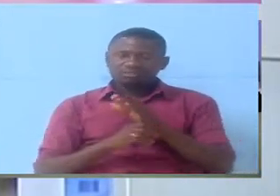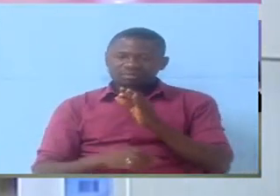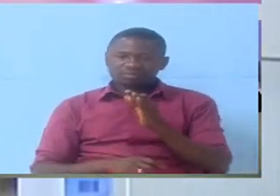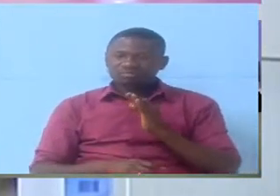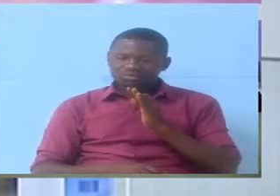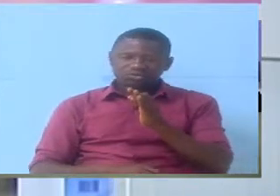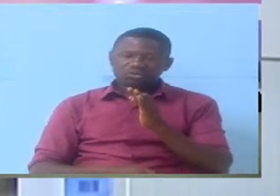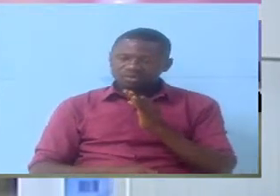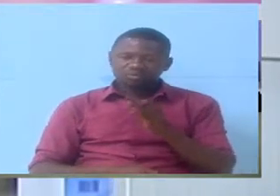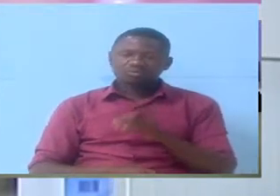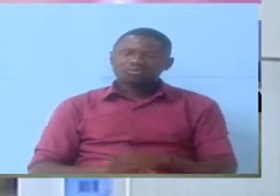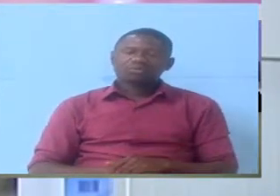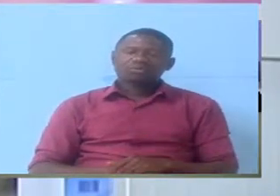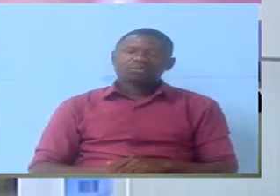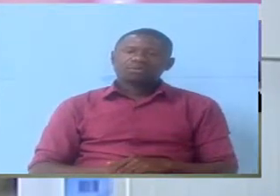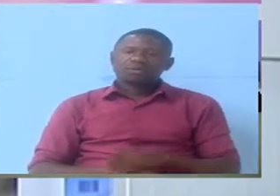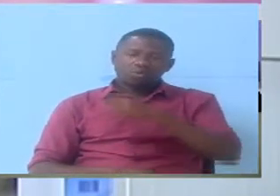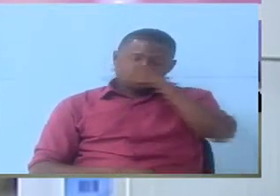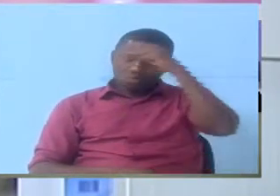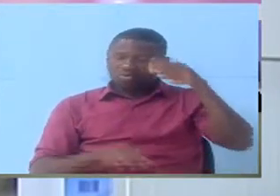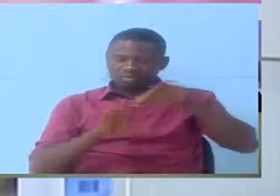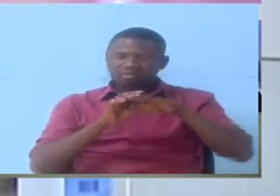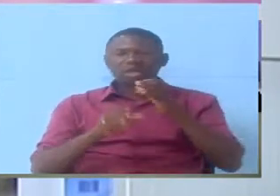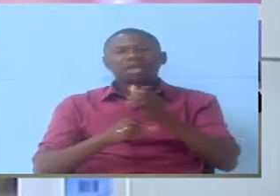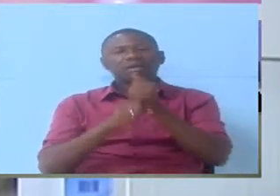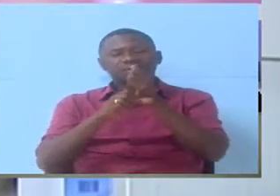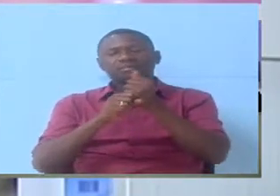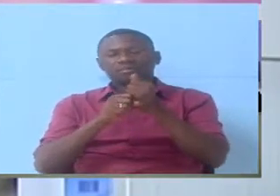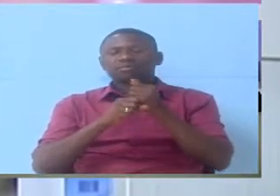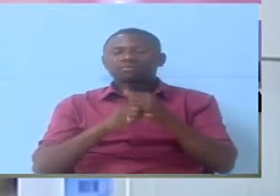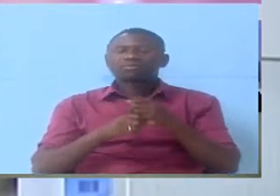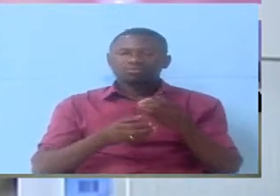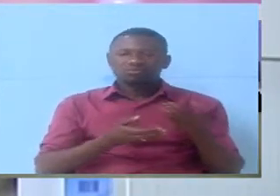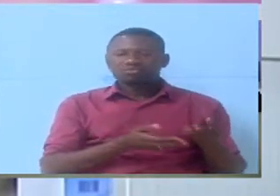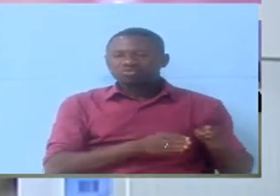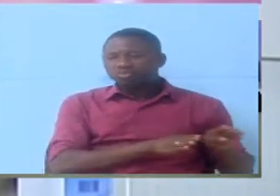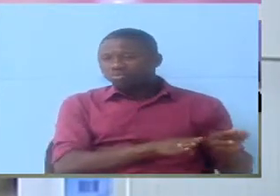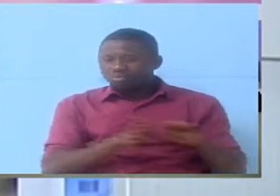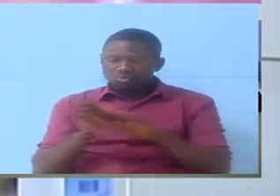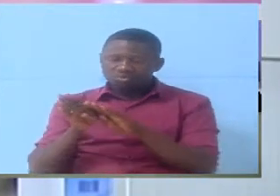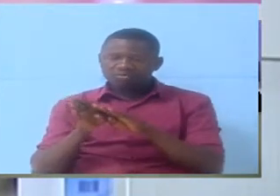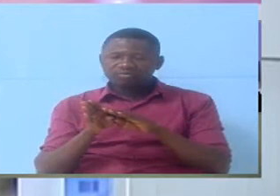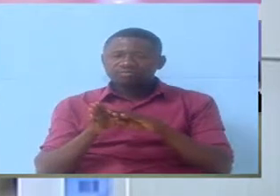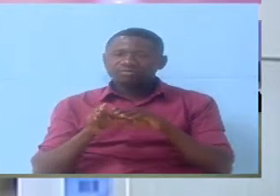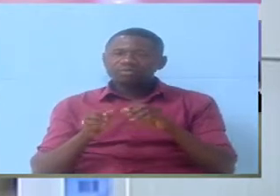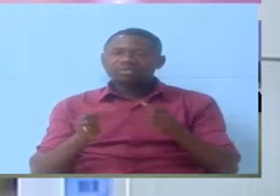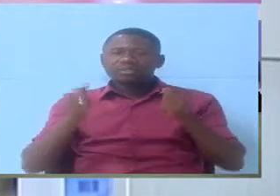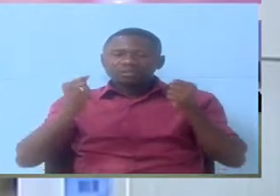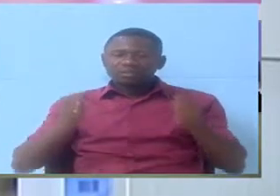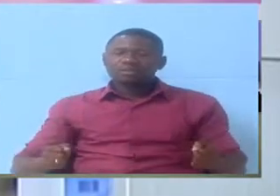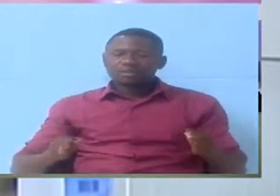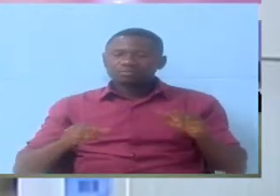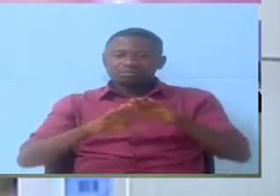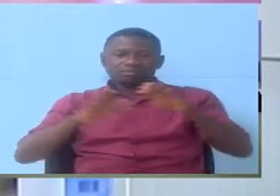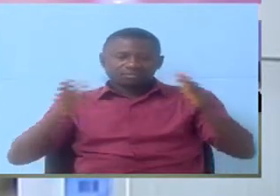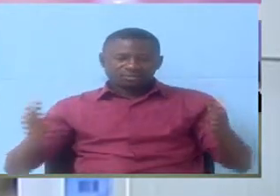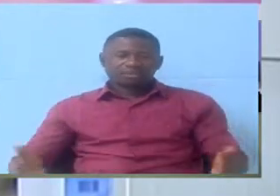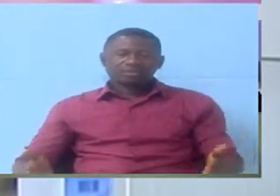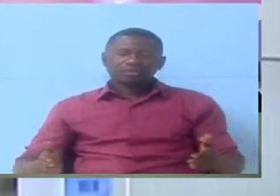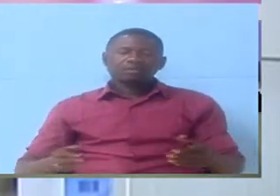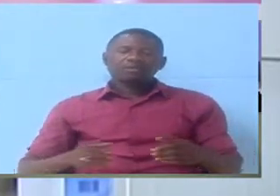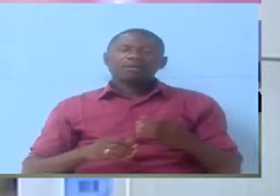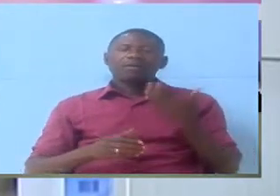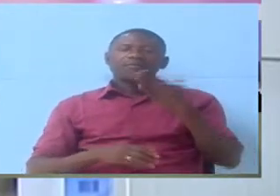Then the officers came to help me out. Move the furniture from the